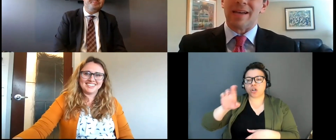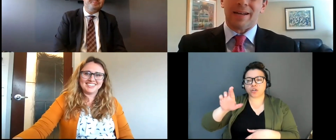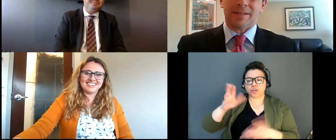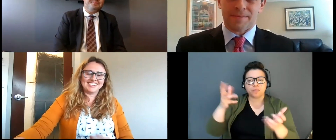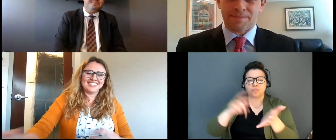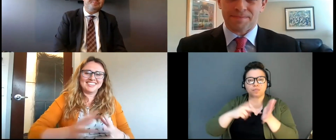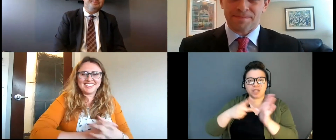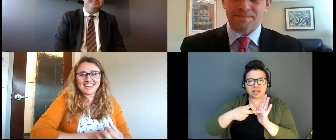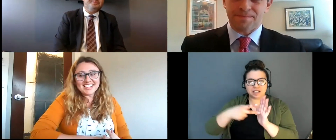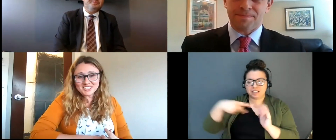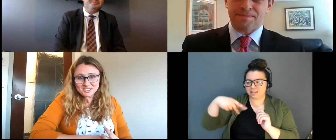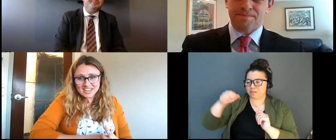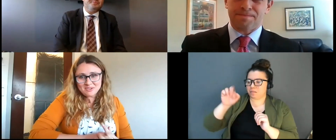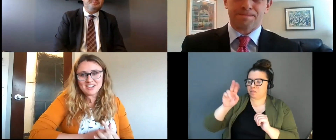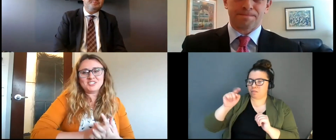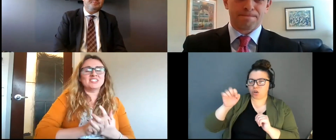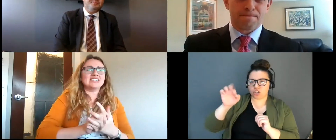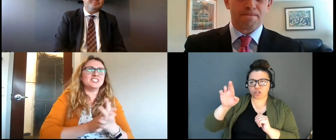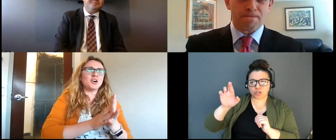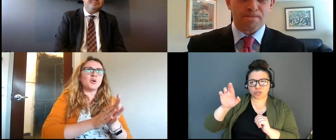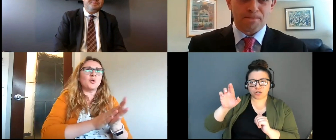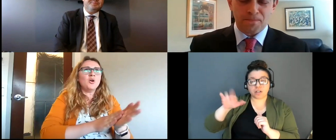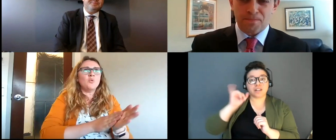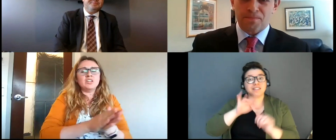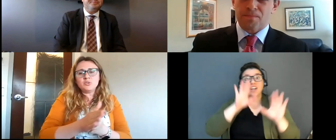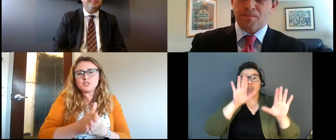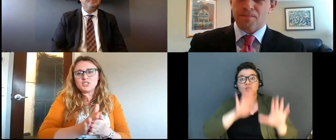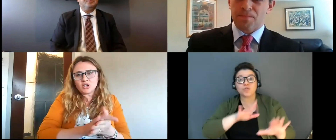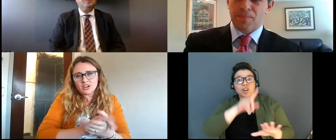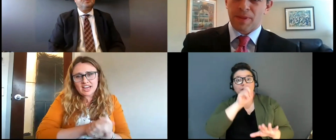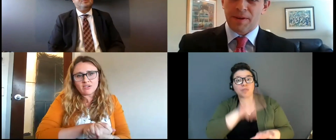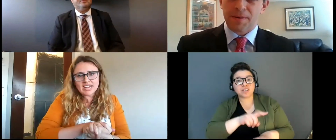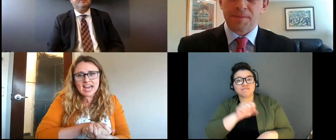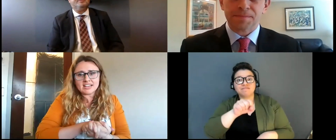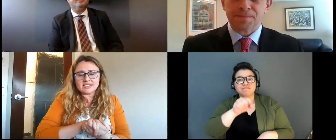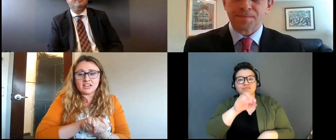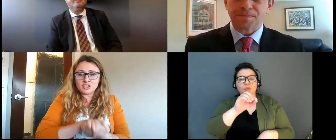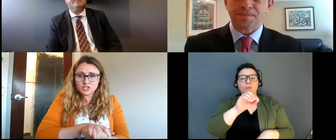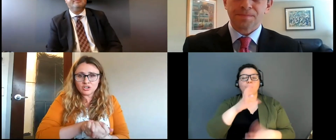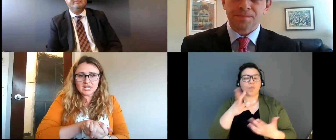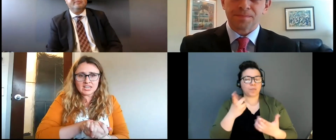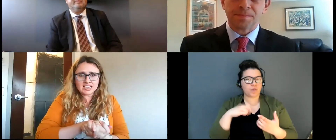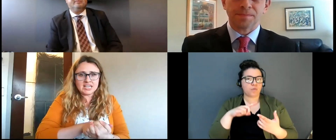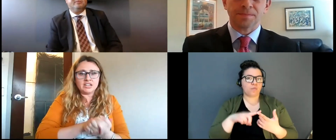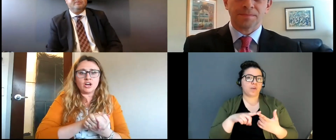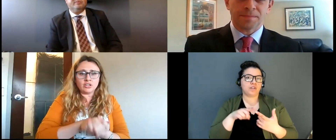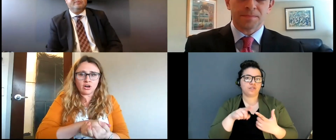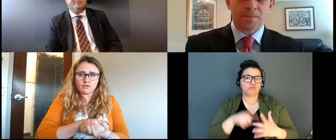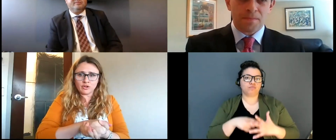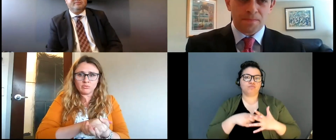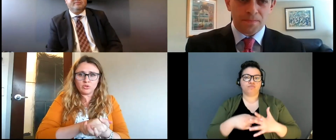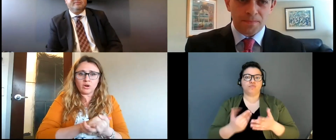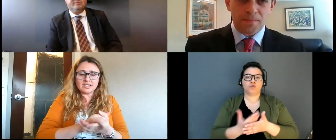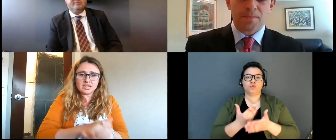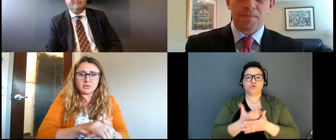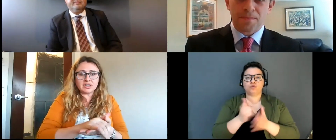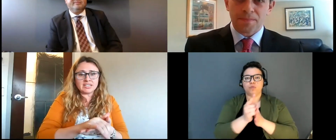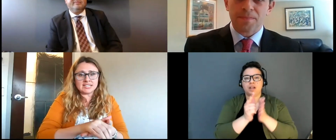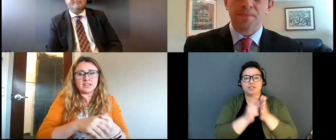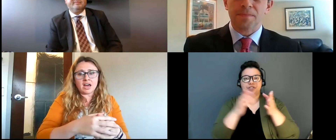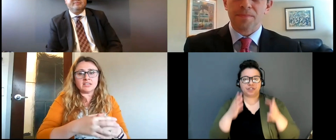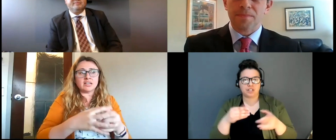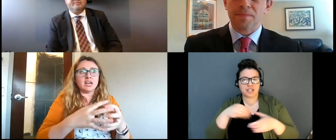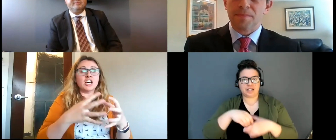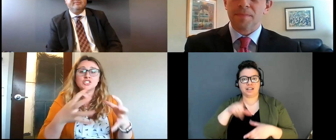mean? What is that? That's a great question. So when you start out as an attorney in a law firm, you are